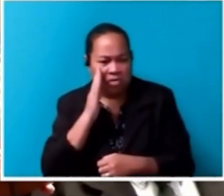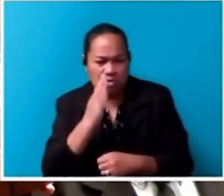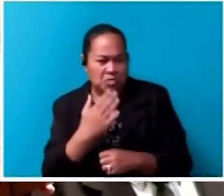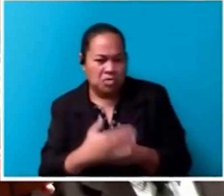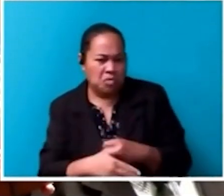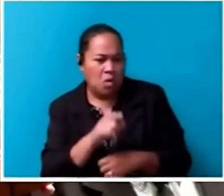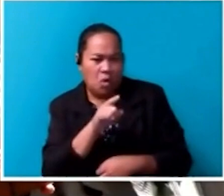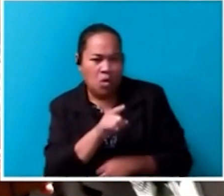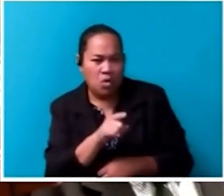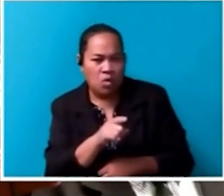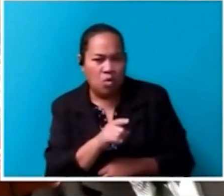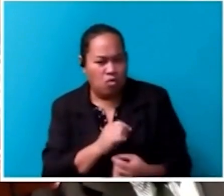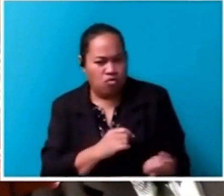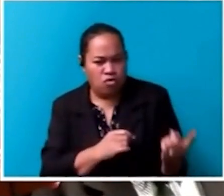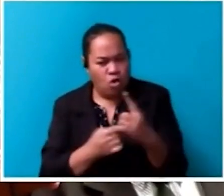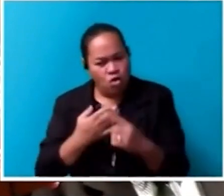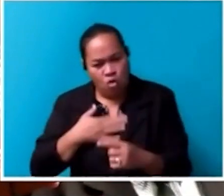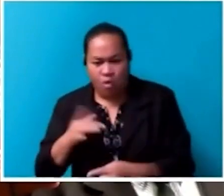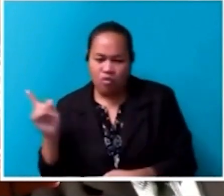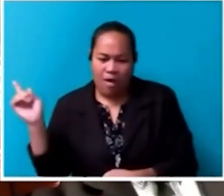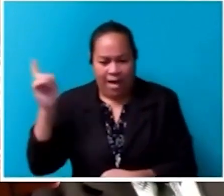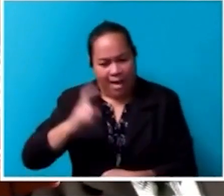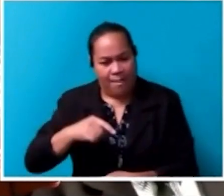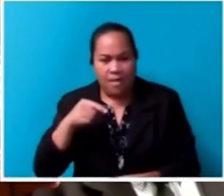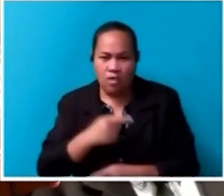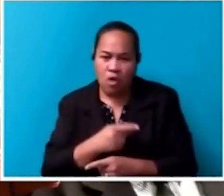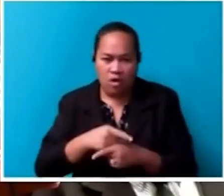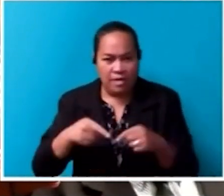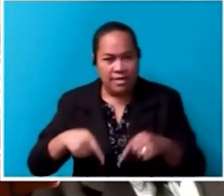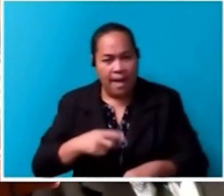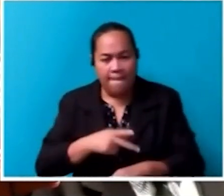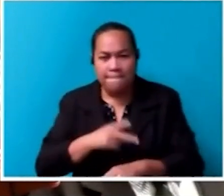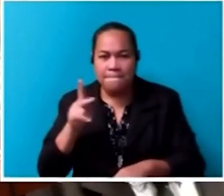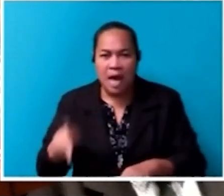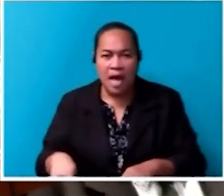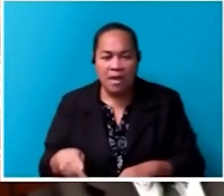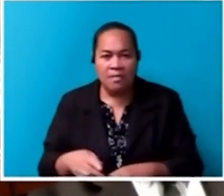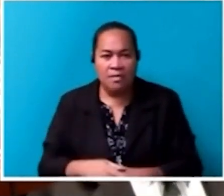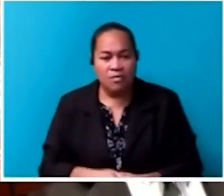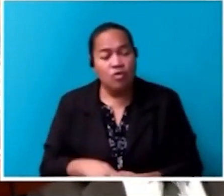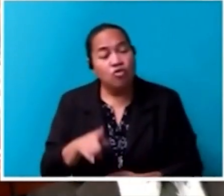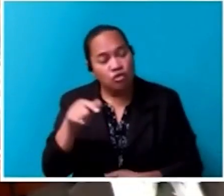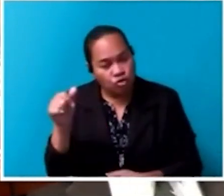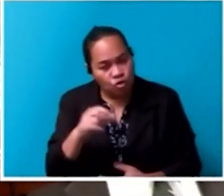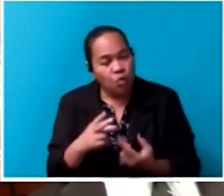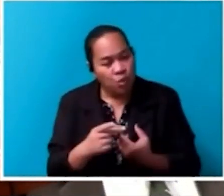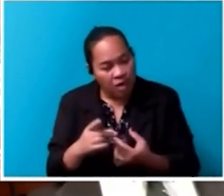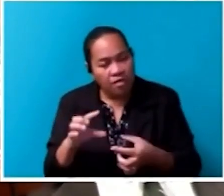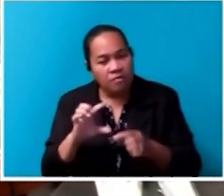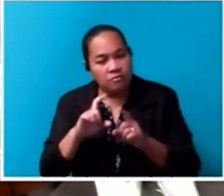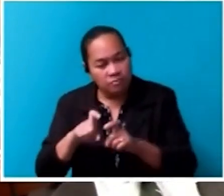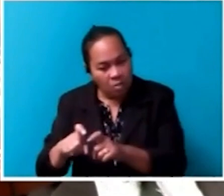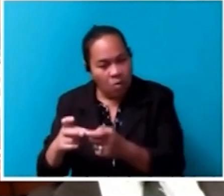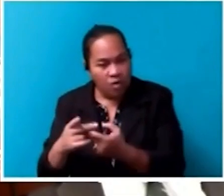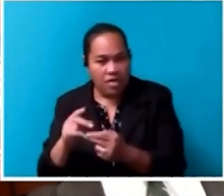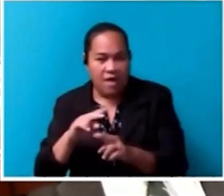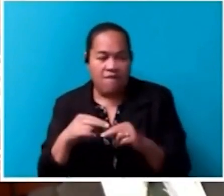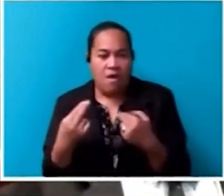When you want to come and talk in Parliament, you have to be there with the family in